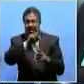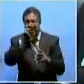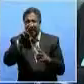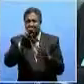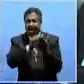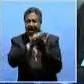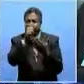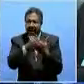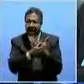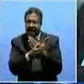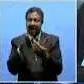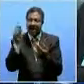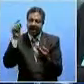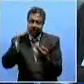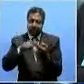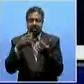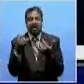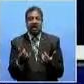2021.